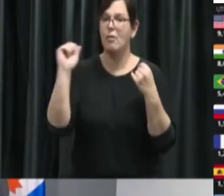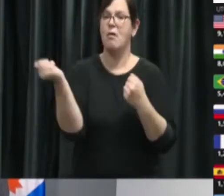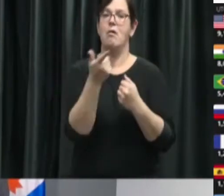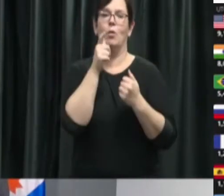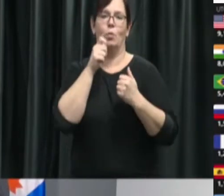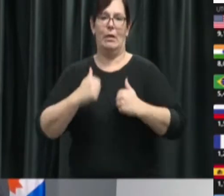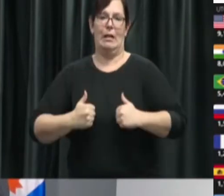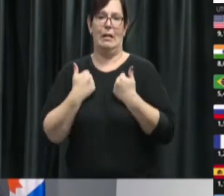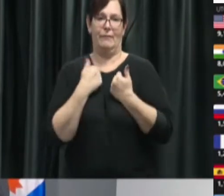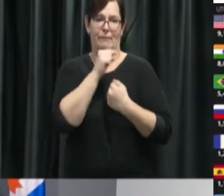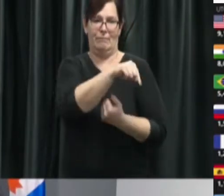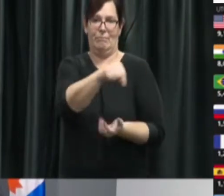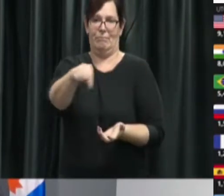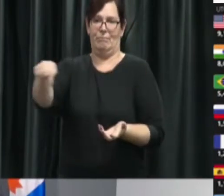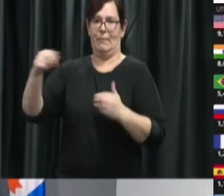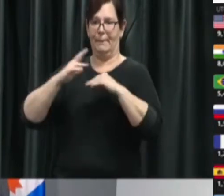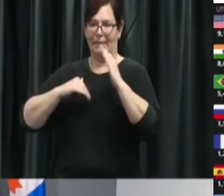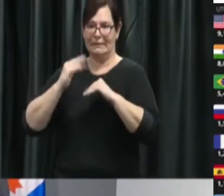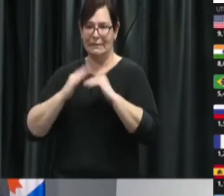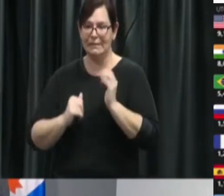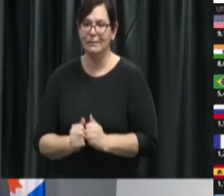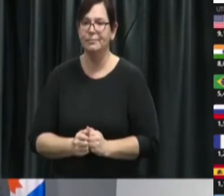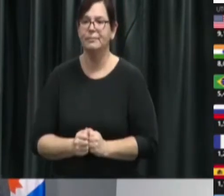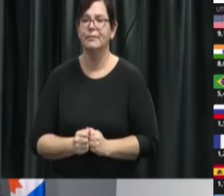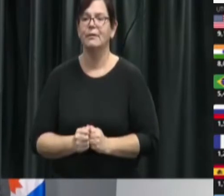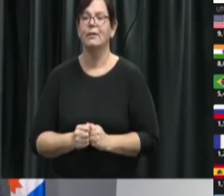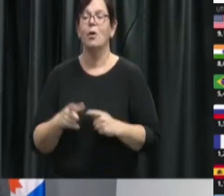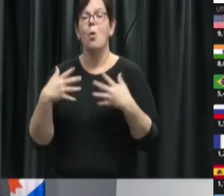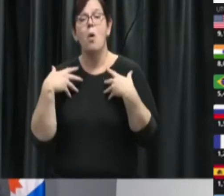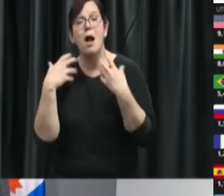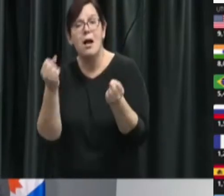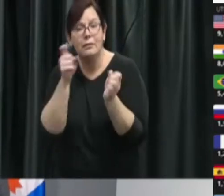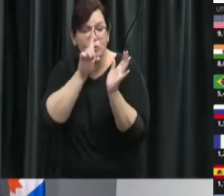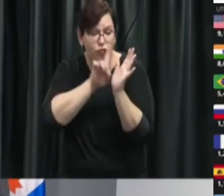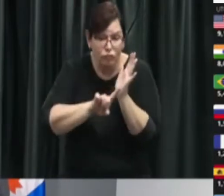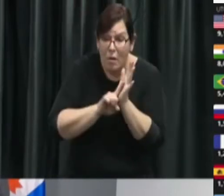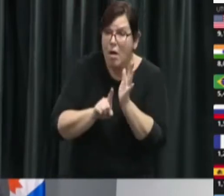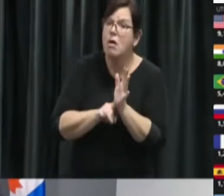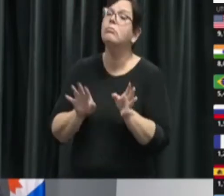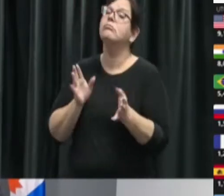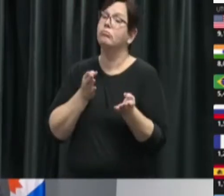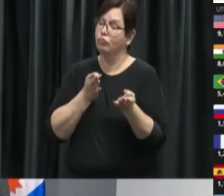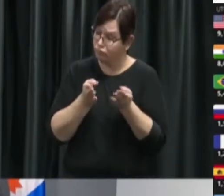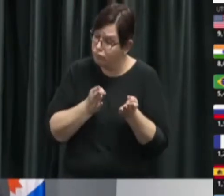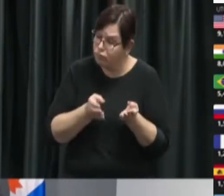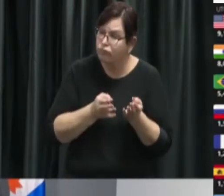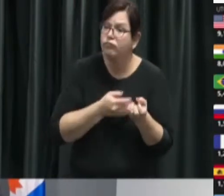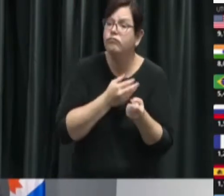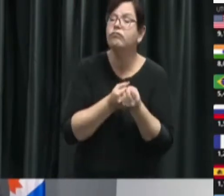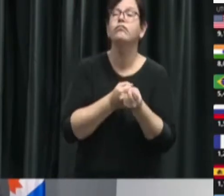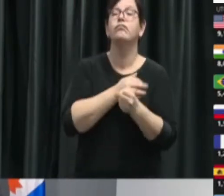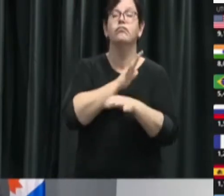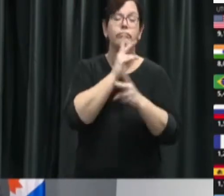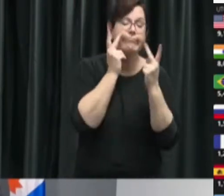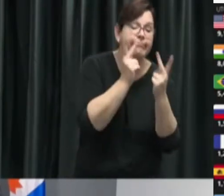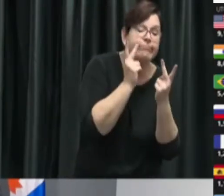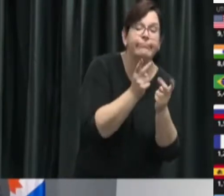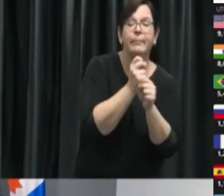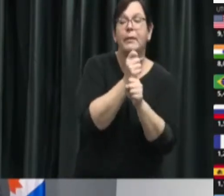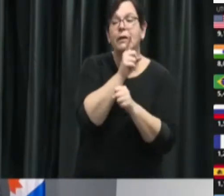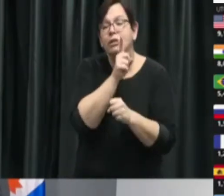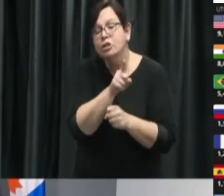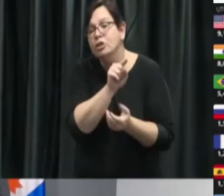and supporting prepared meal delivery to all senior tenants in the Northwest buildings. So this is just an idea of some of what the